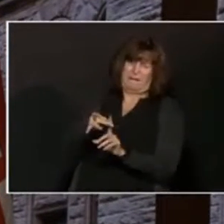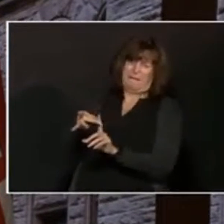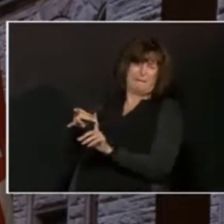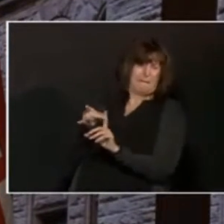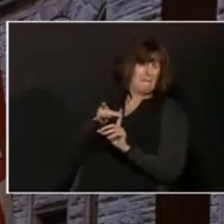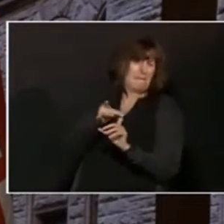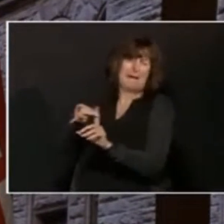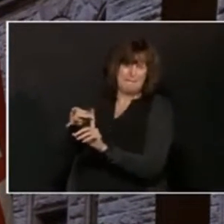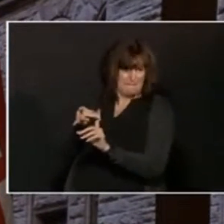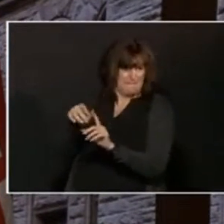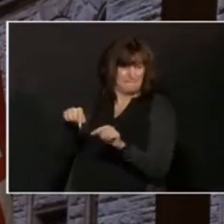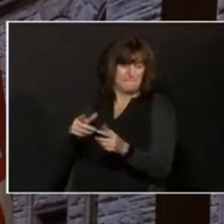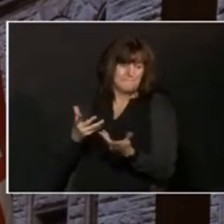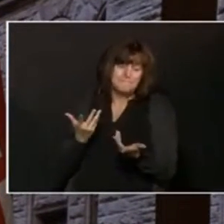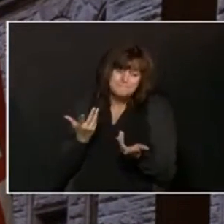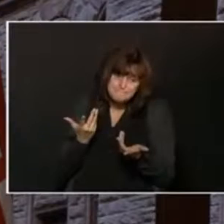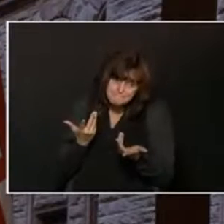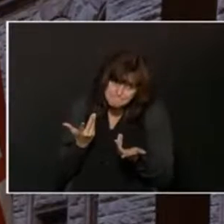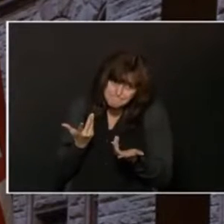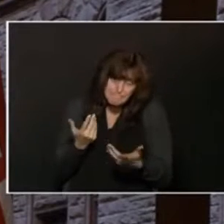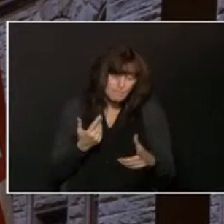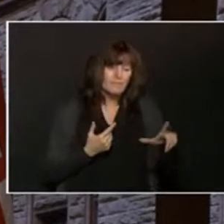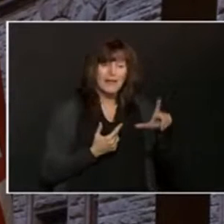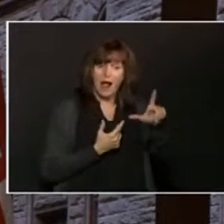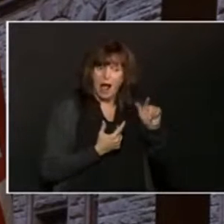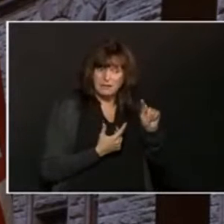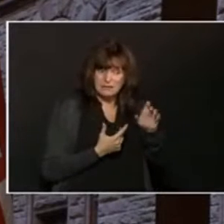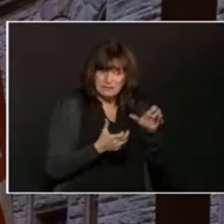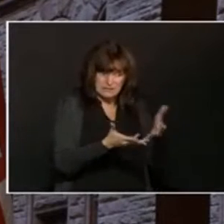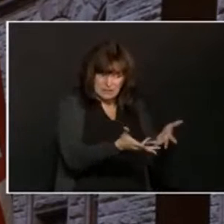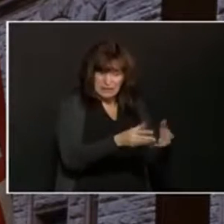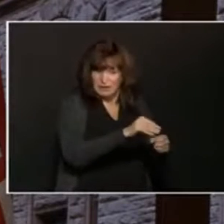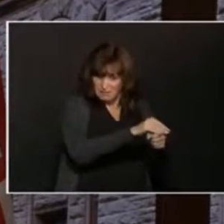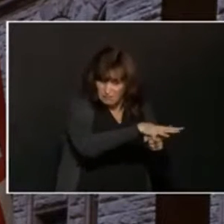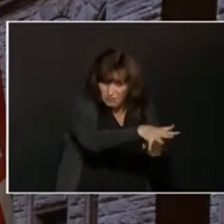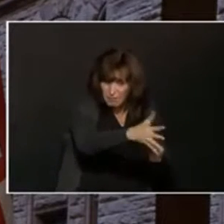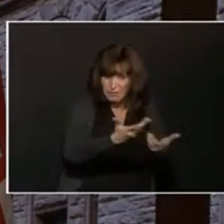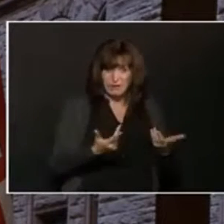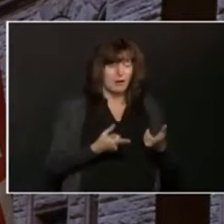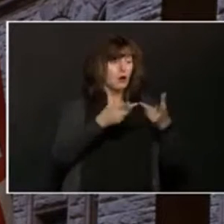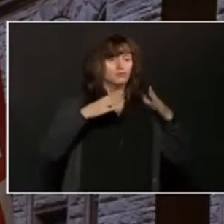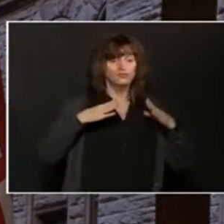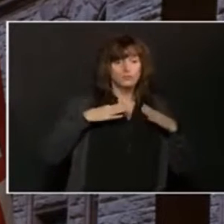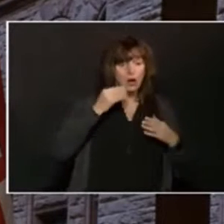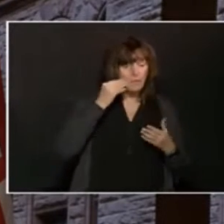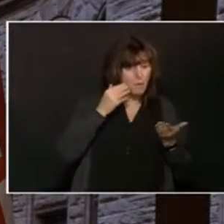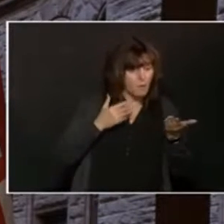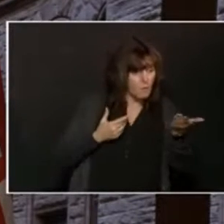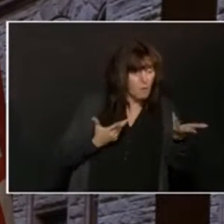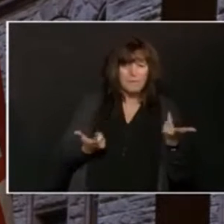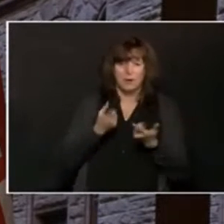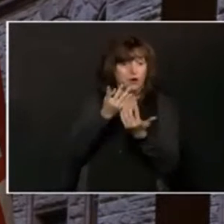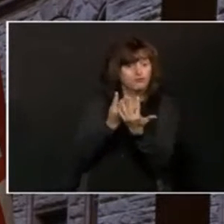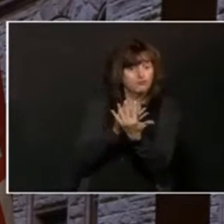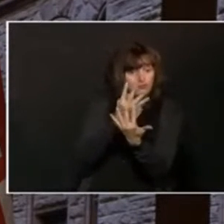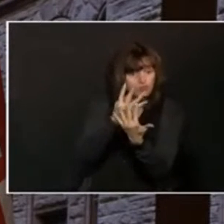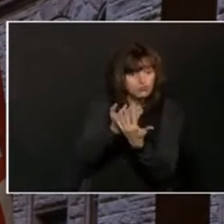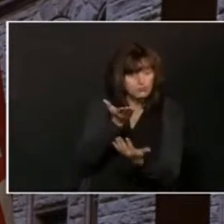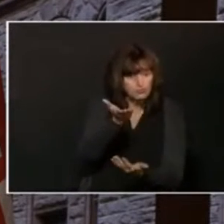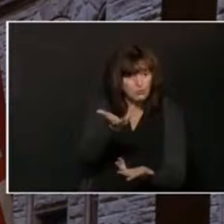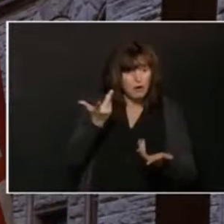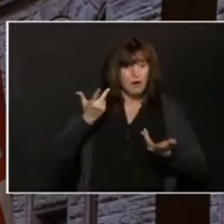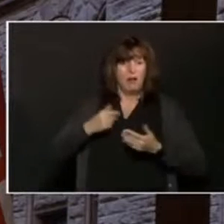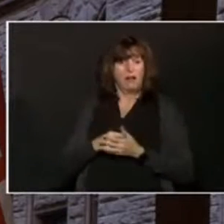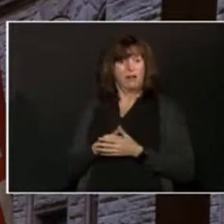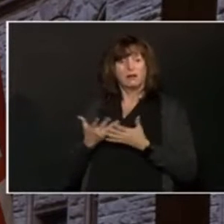obviously, in long-term care facilities, retirement homes, jails, correctional facilities, shelters.